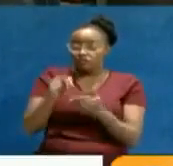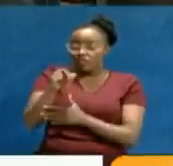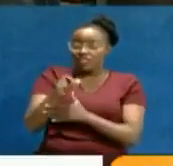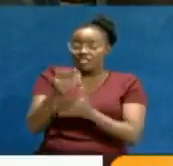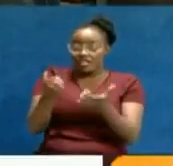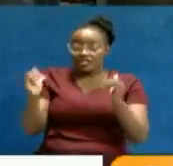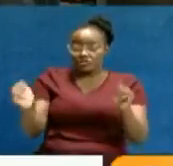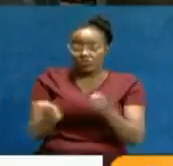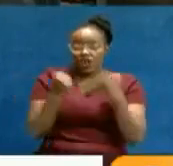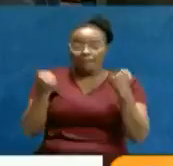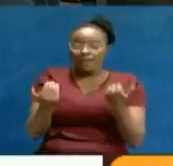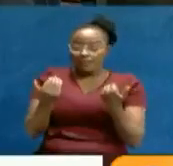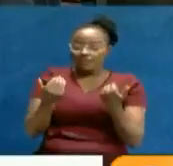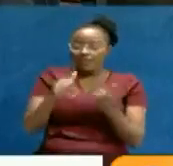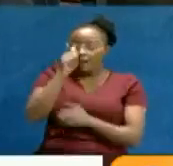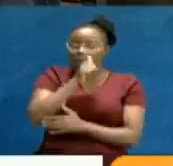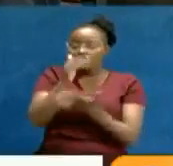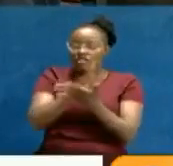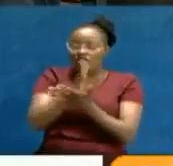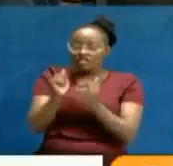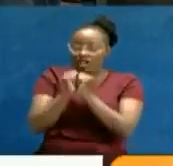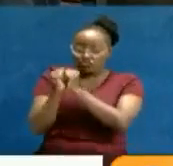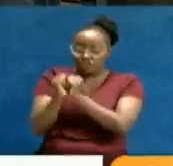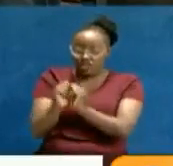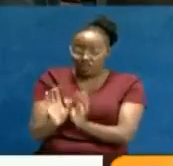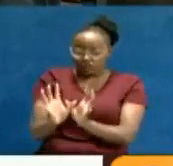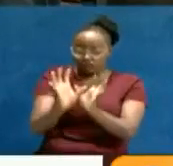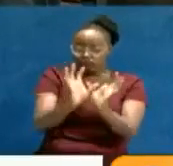to happen is private sector coming together,